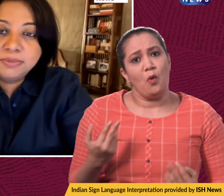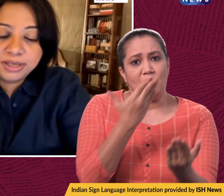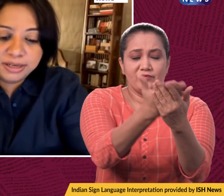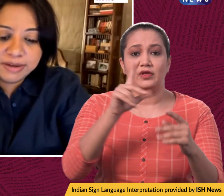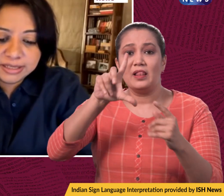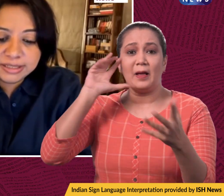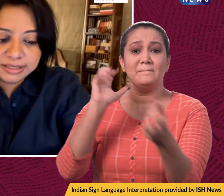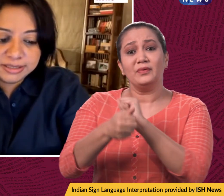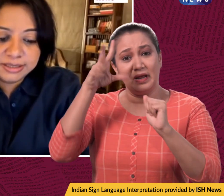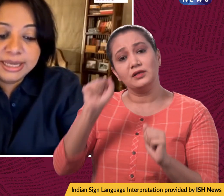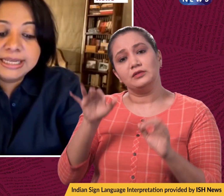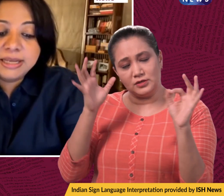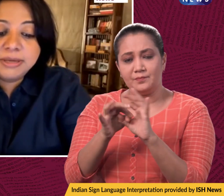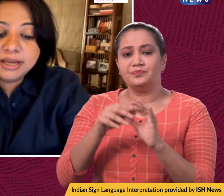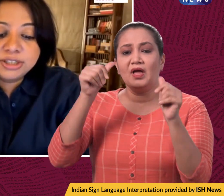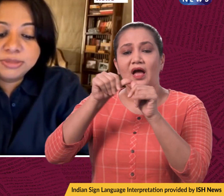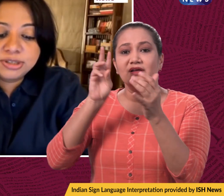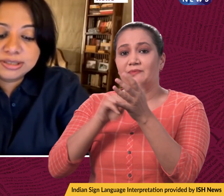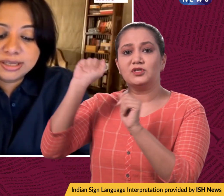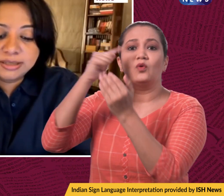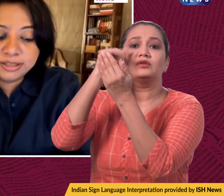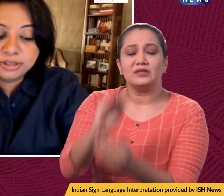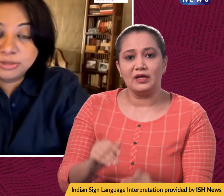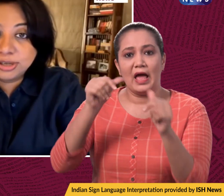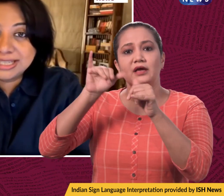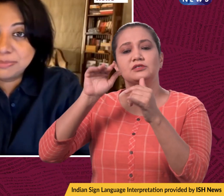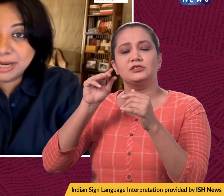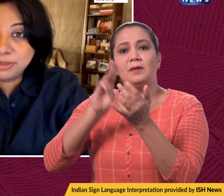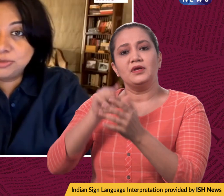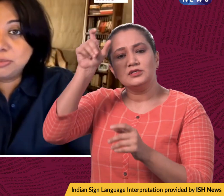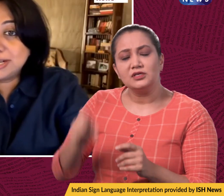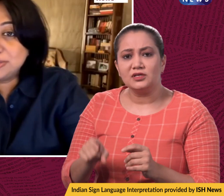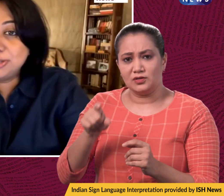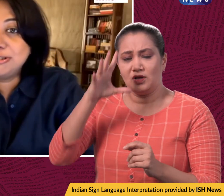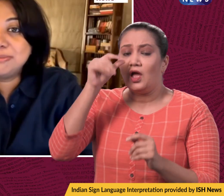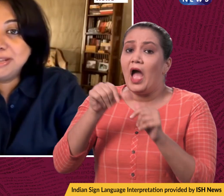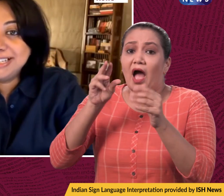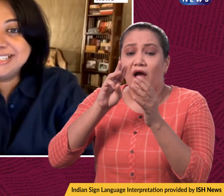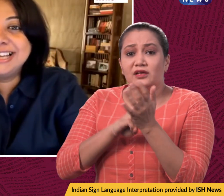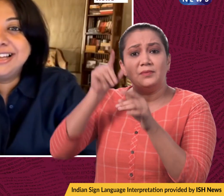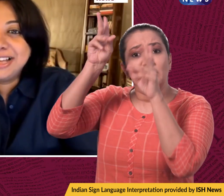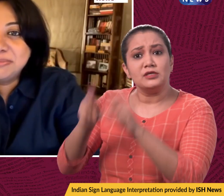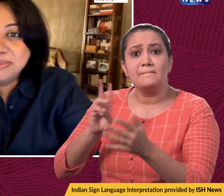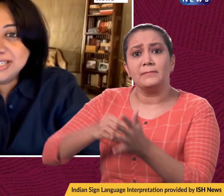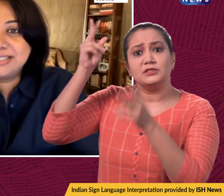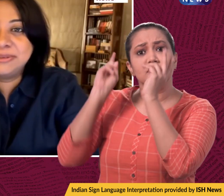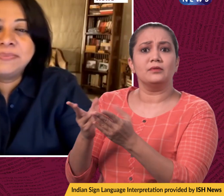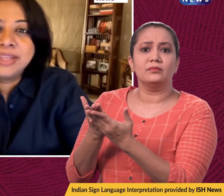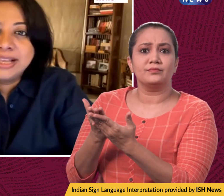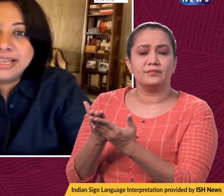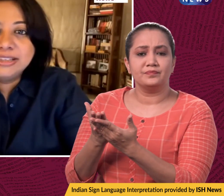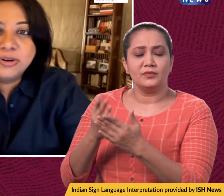the Lakhimpur Kheri violence incident, naming Ajay Mishra's son Ashish Mishra as prime accused. Remember, Ajay Mishra remains a